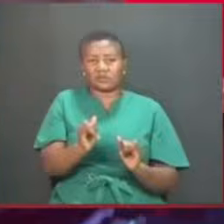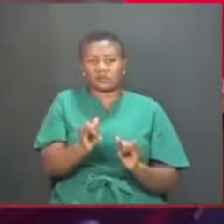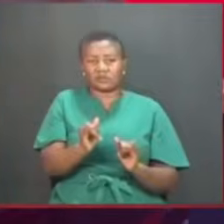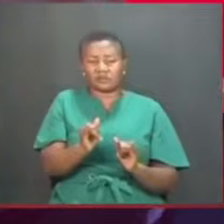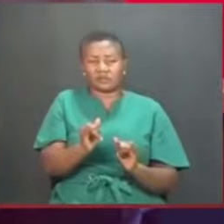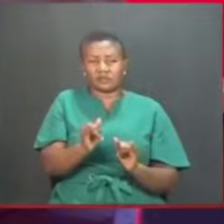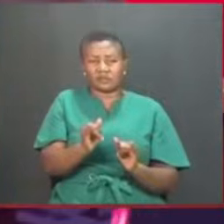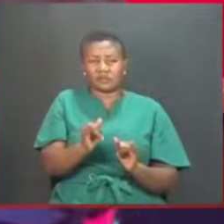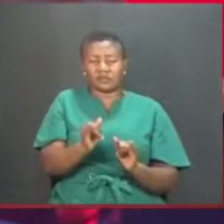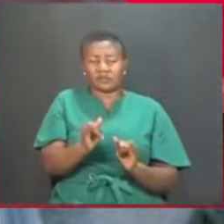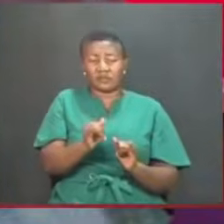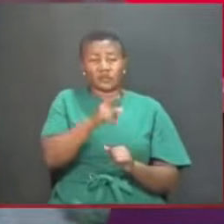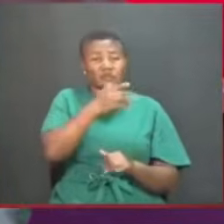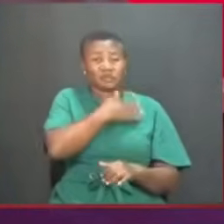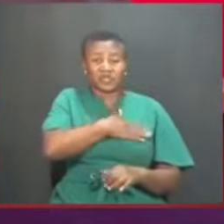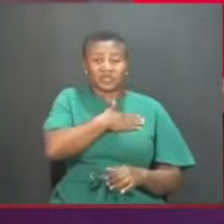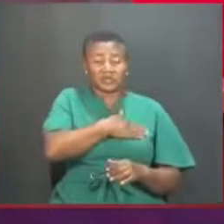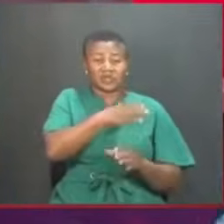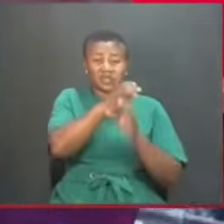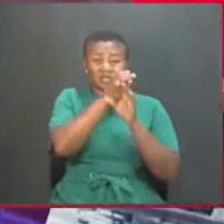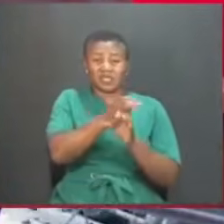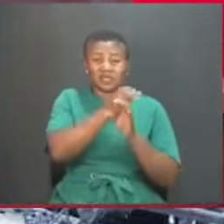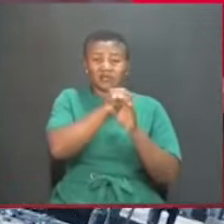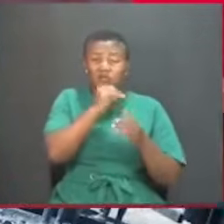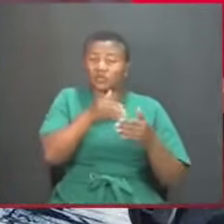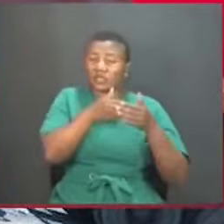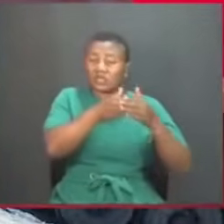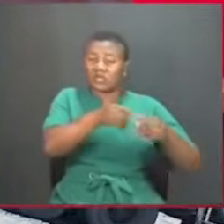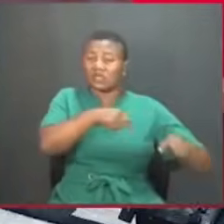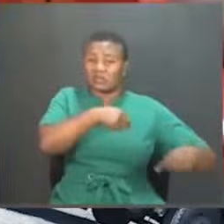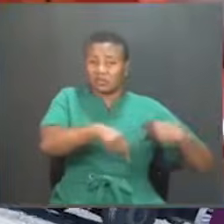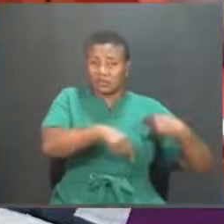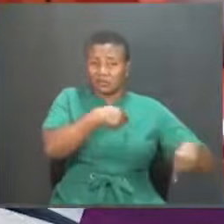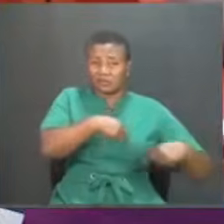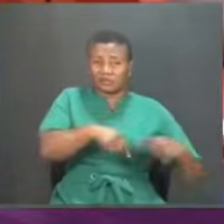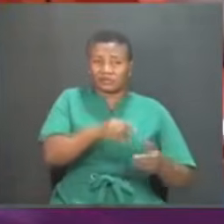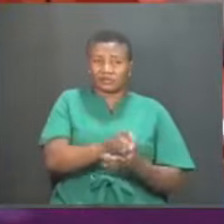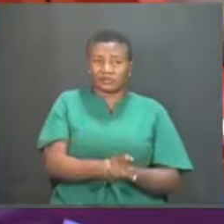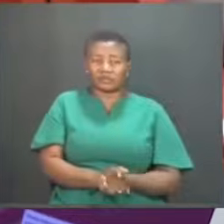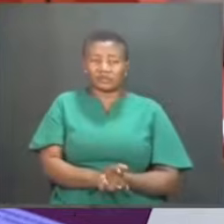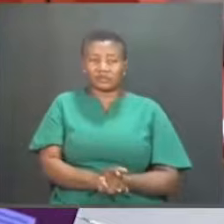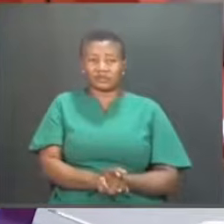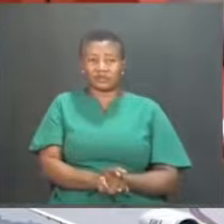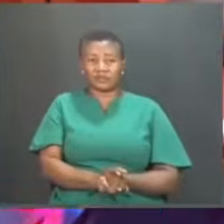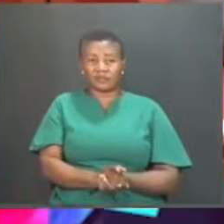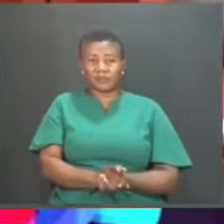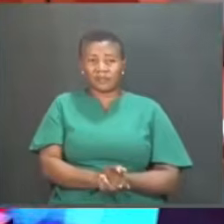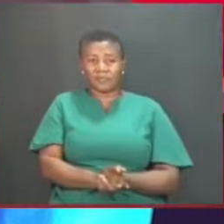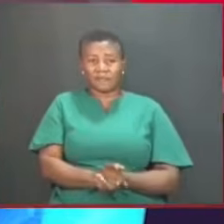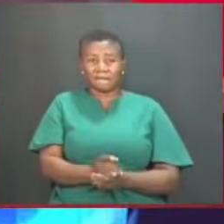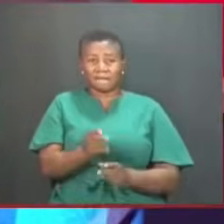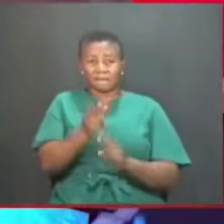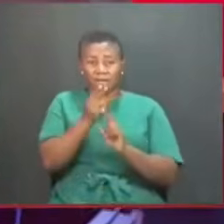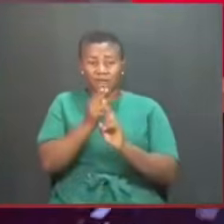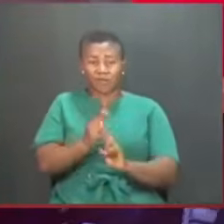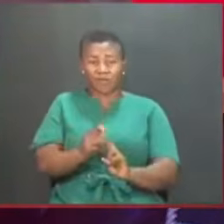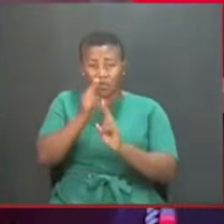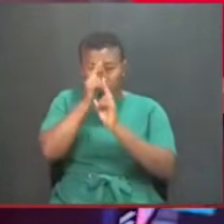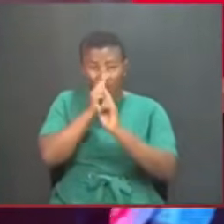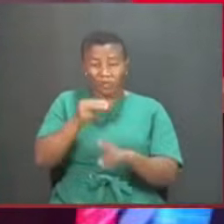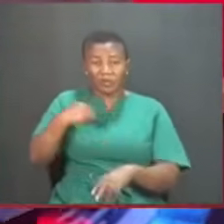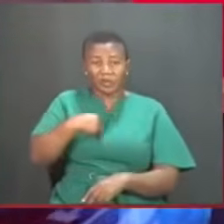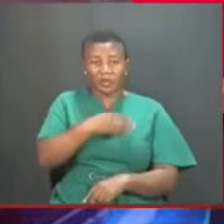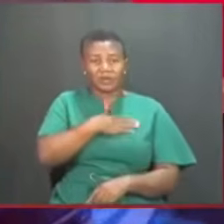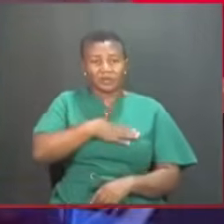generate debate, because where Speaker, you are going debate. I was talking about decent jobs. Honorable member, you have to listen to me in silence.